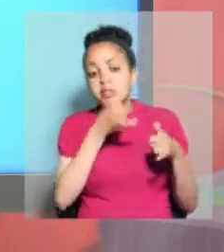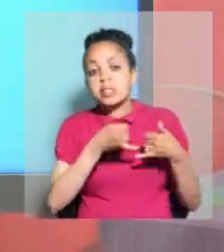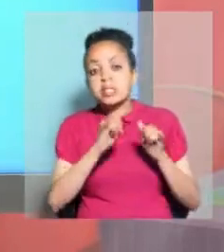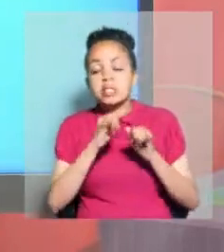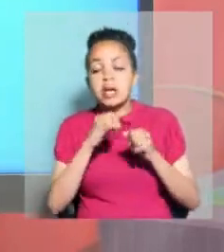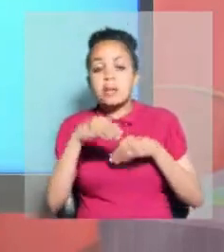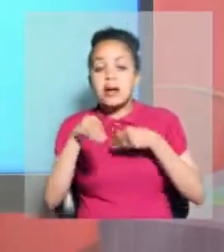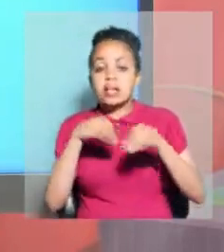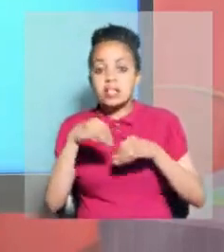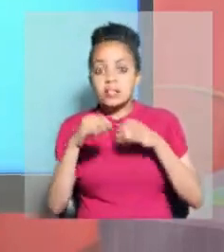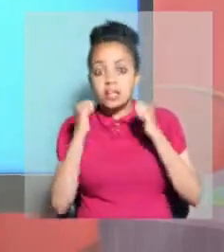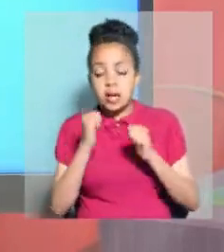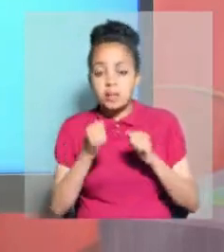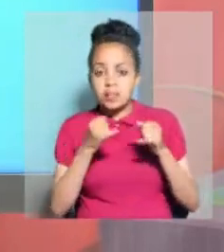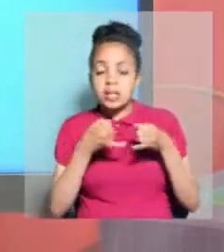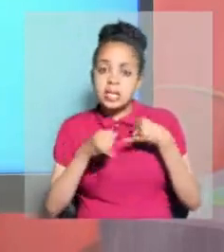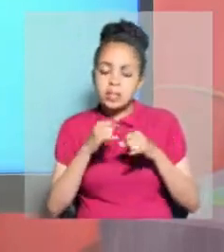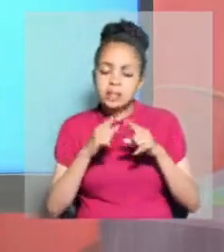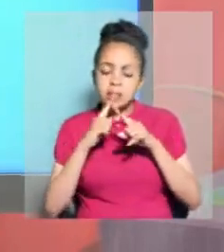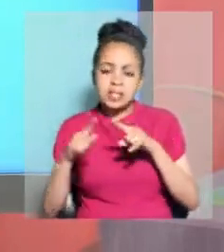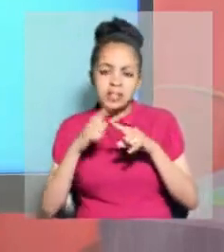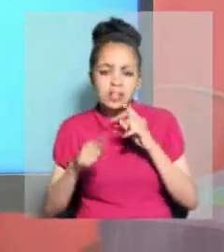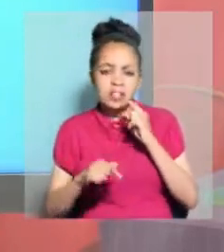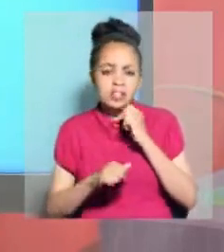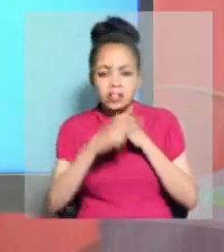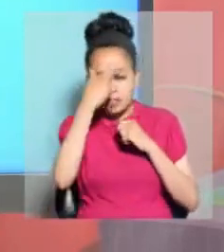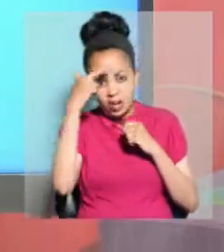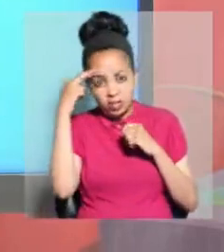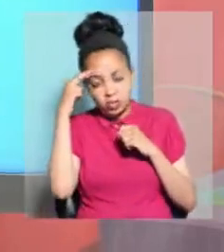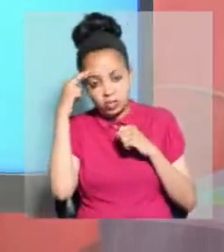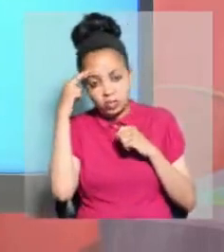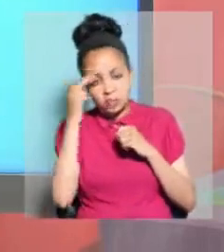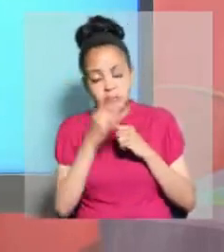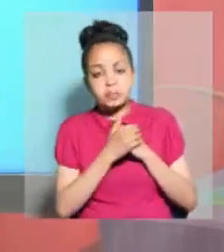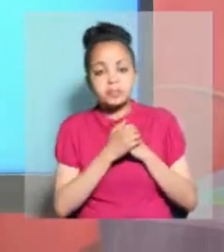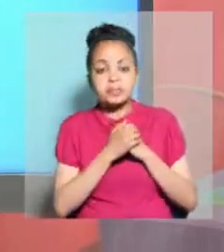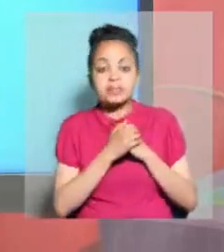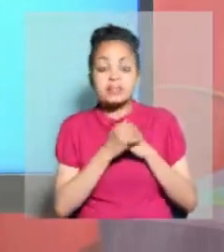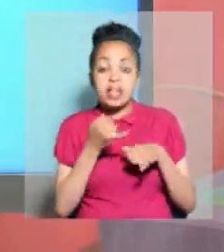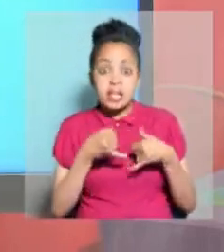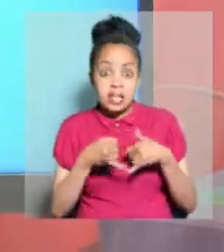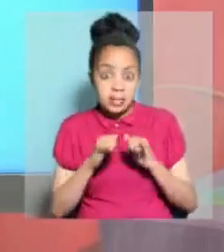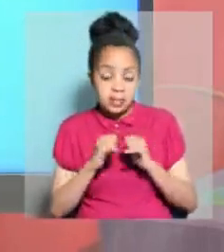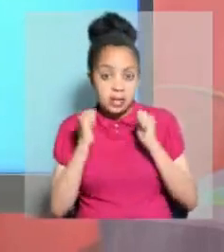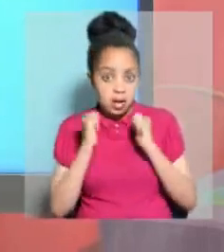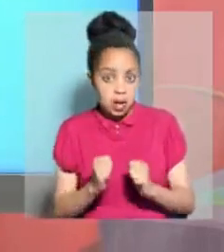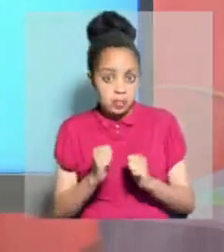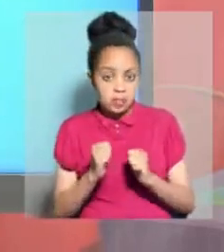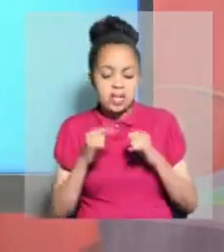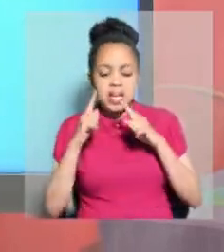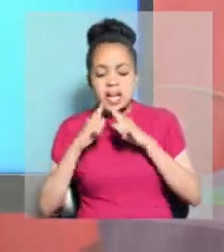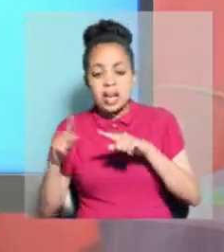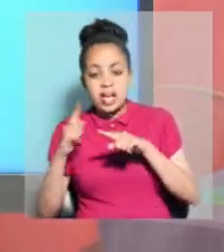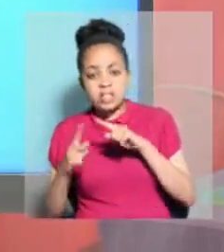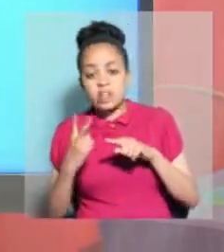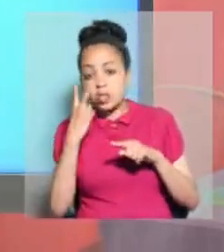enzyme activity can be inhibited by different factors, including inhibitors. So, inhibitor can be